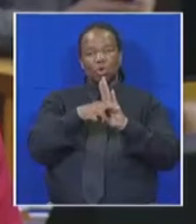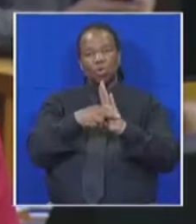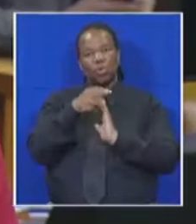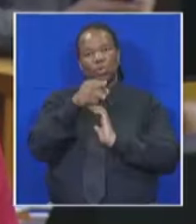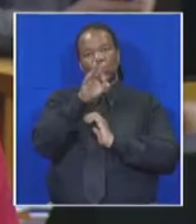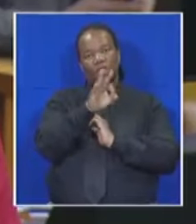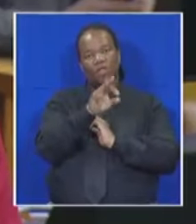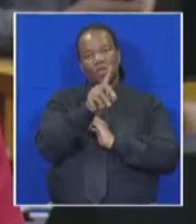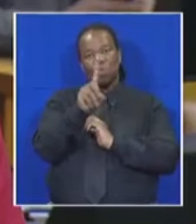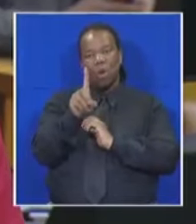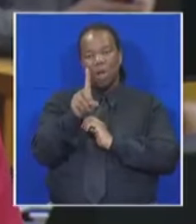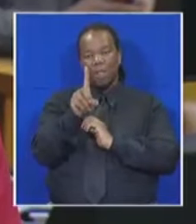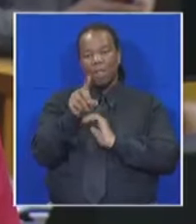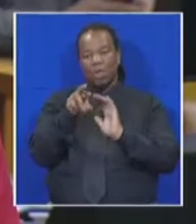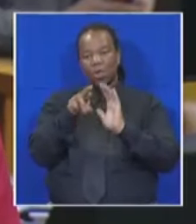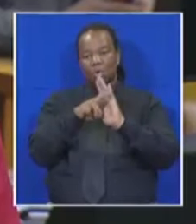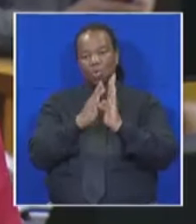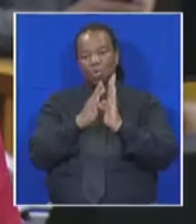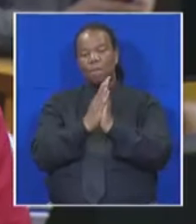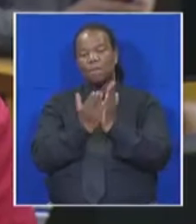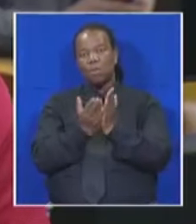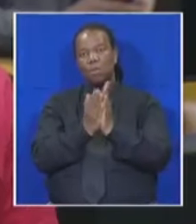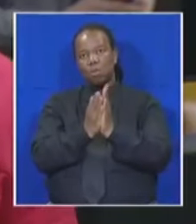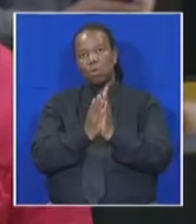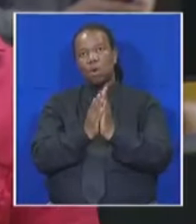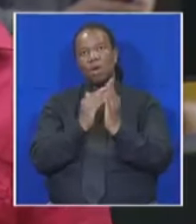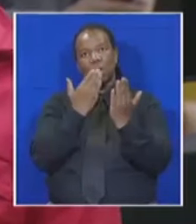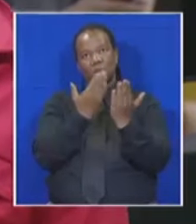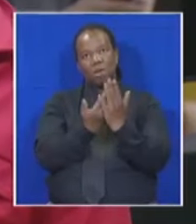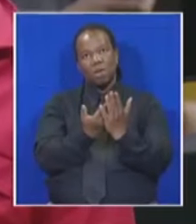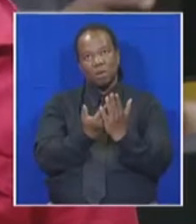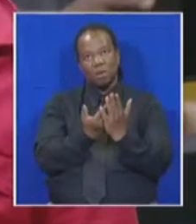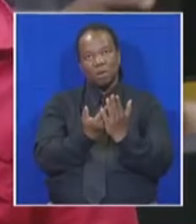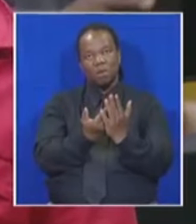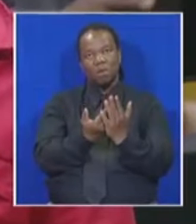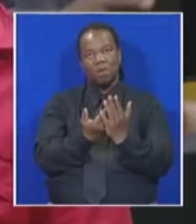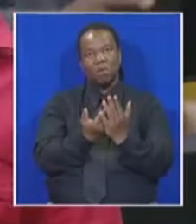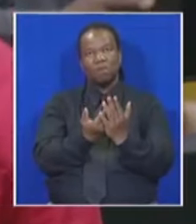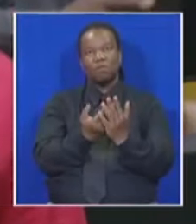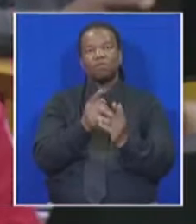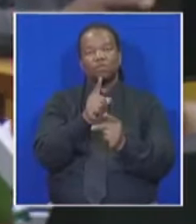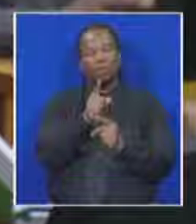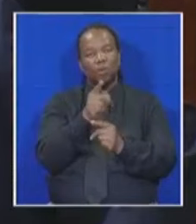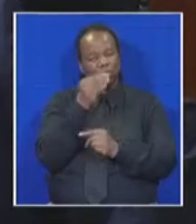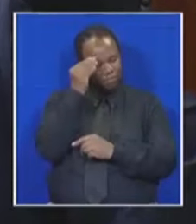rule book that we can put an urgent motion. There's an urgent motion for you to consider.